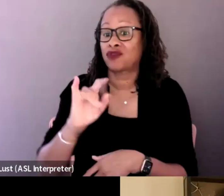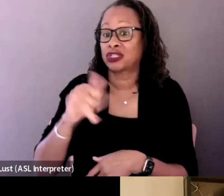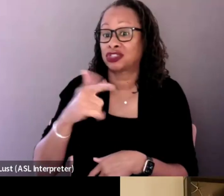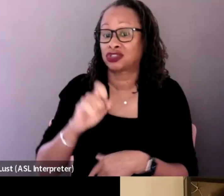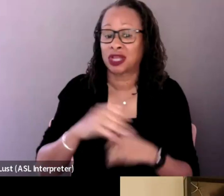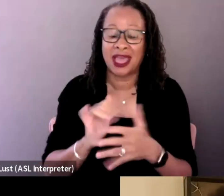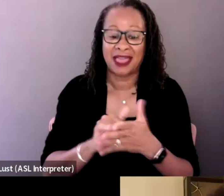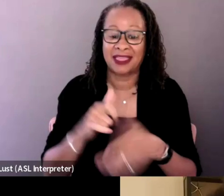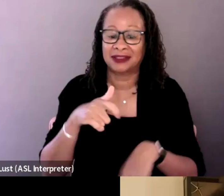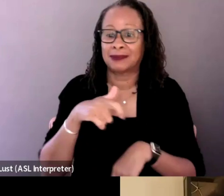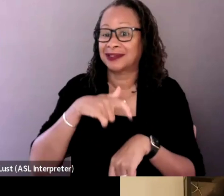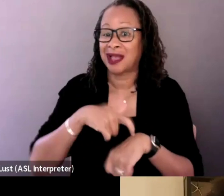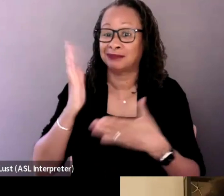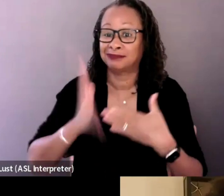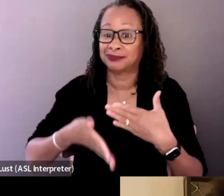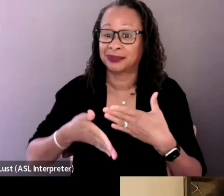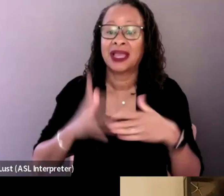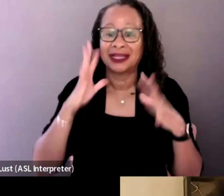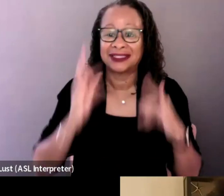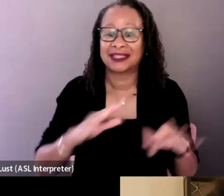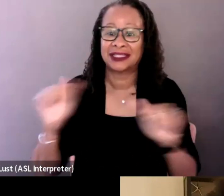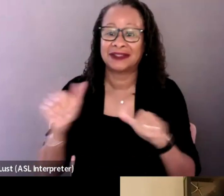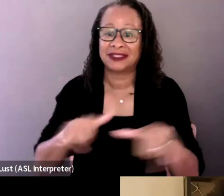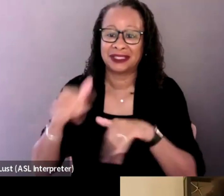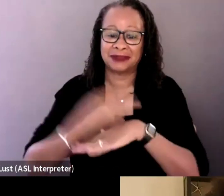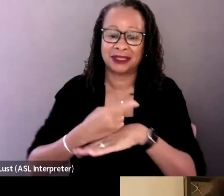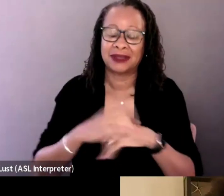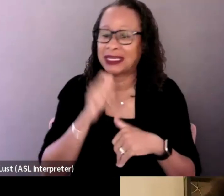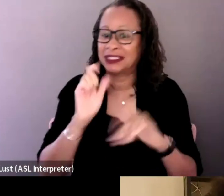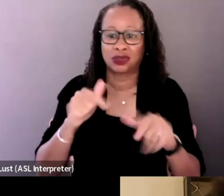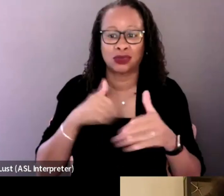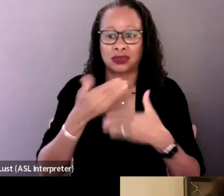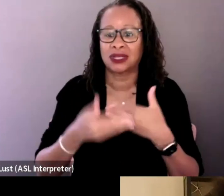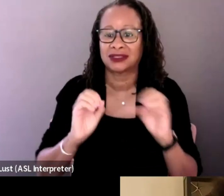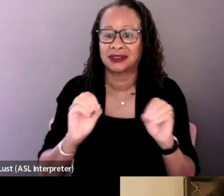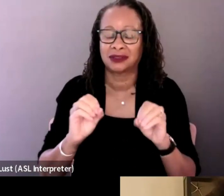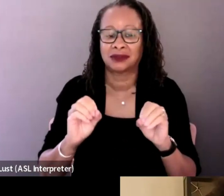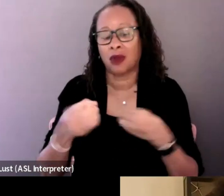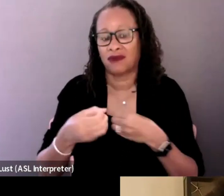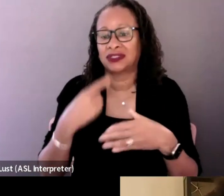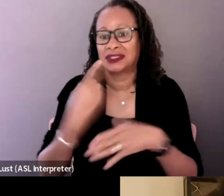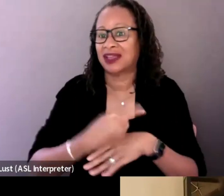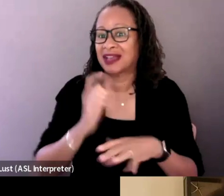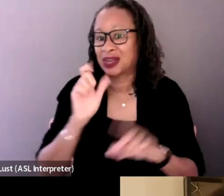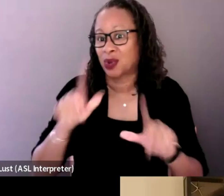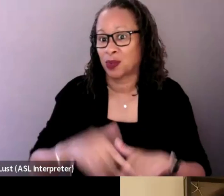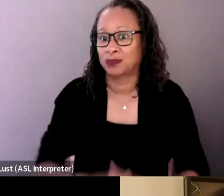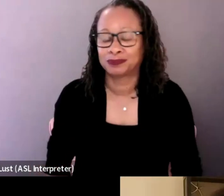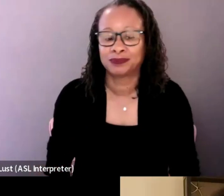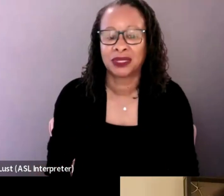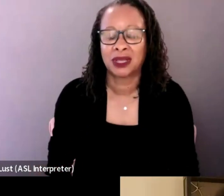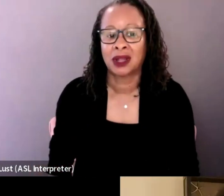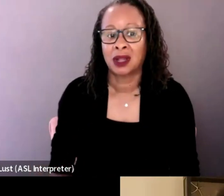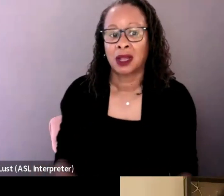my clock in the country, so I decided to leave in the same day, and I didn't go to the office next day. I fled To, to Afghanistan. We'll just start